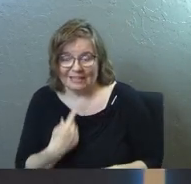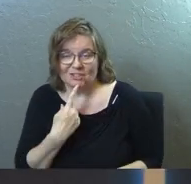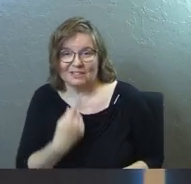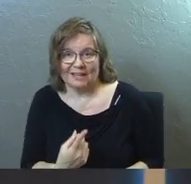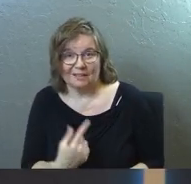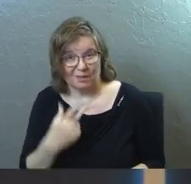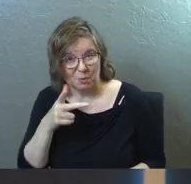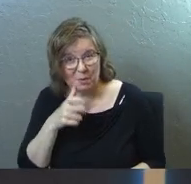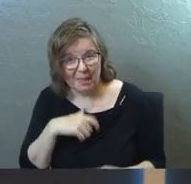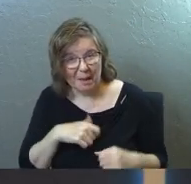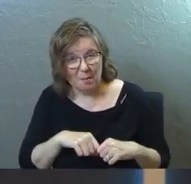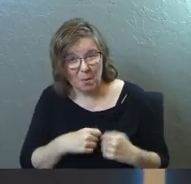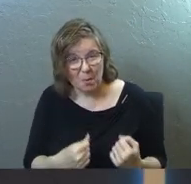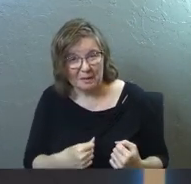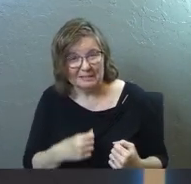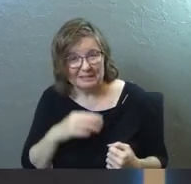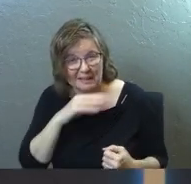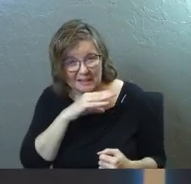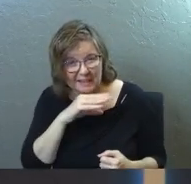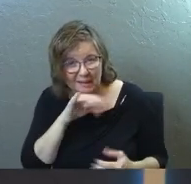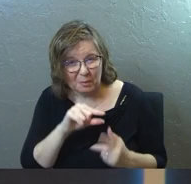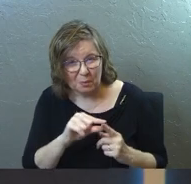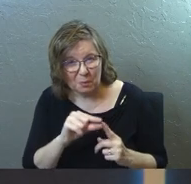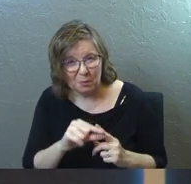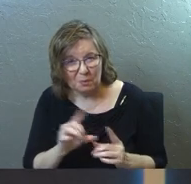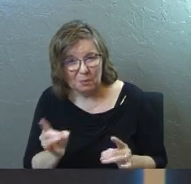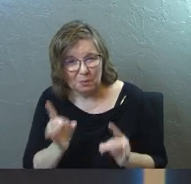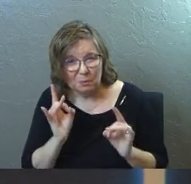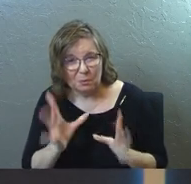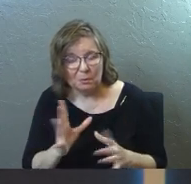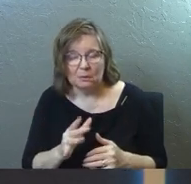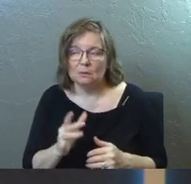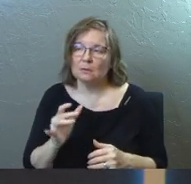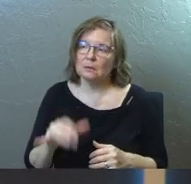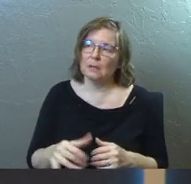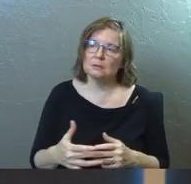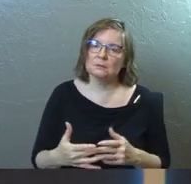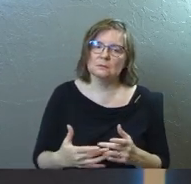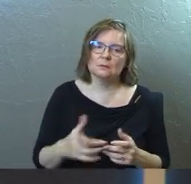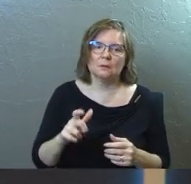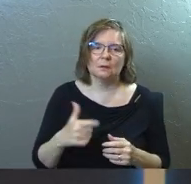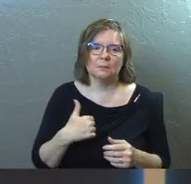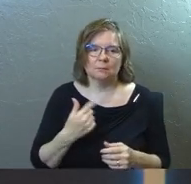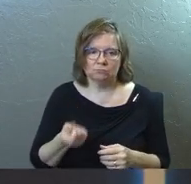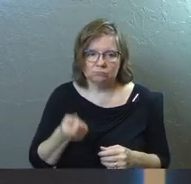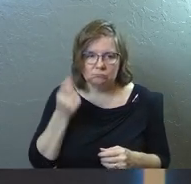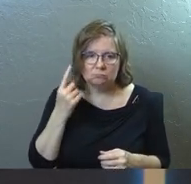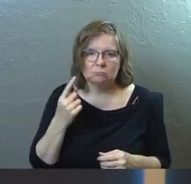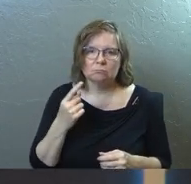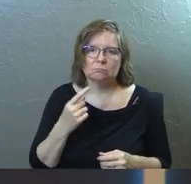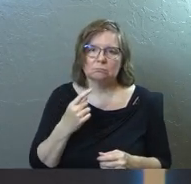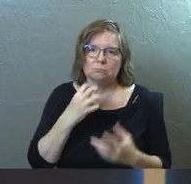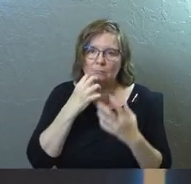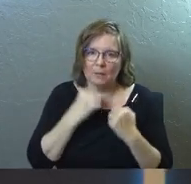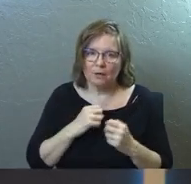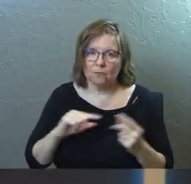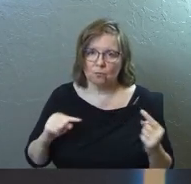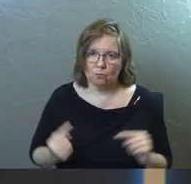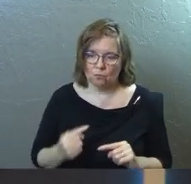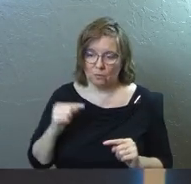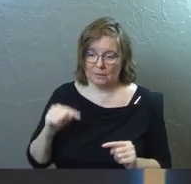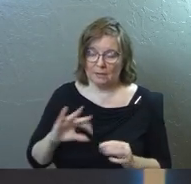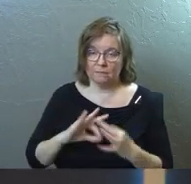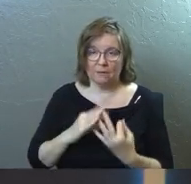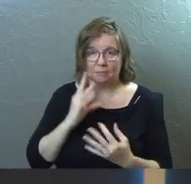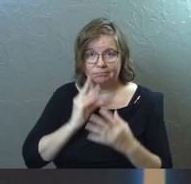Can you hear the brokenness in those words? And again, there's got to be an understanding, right? Compassion for the hurt that